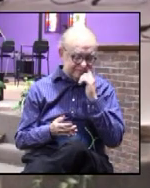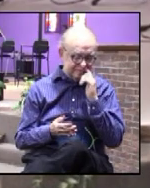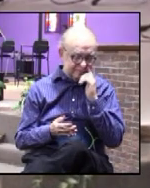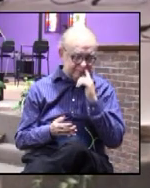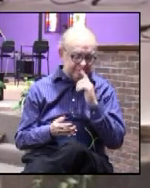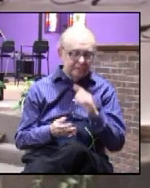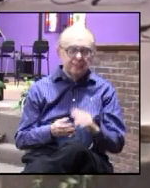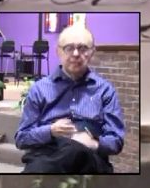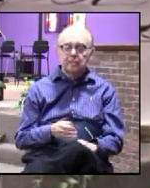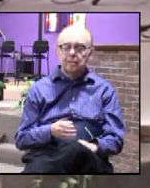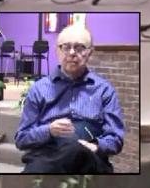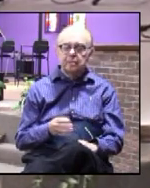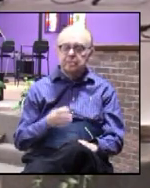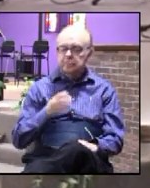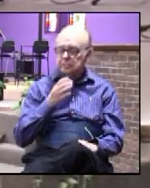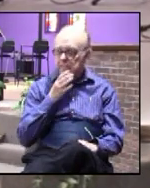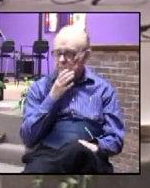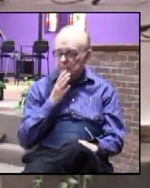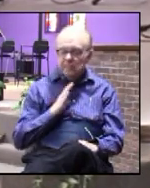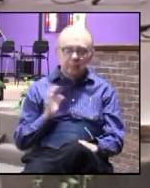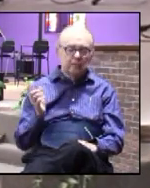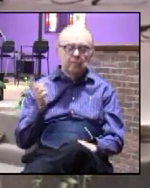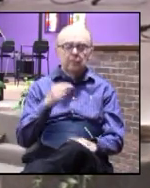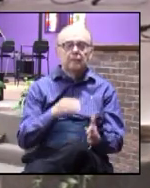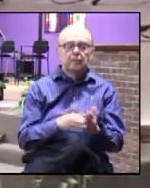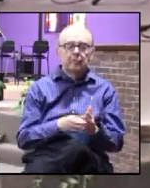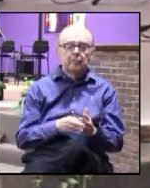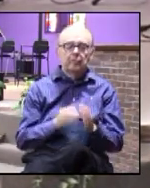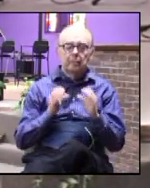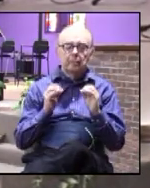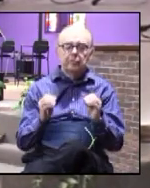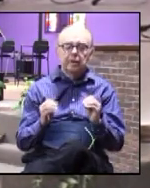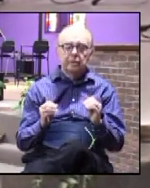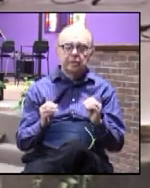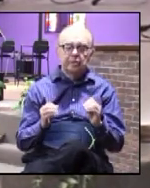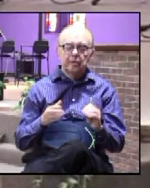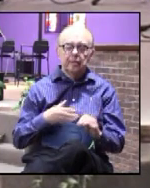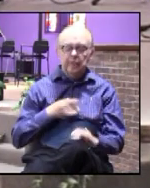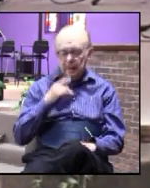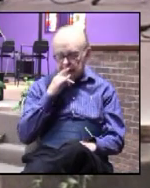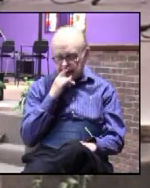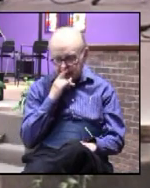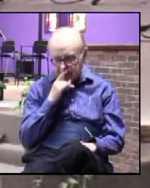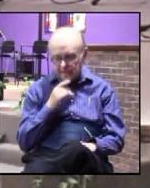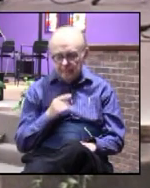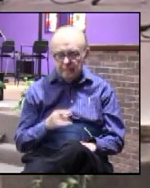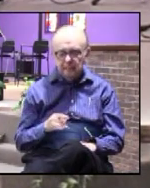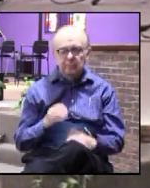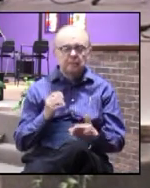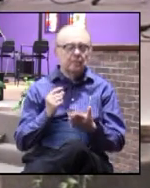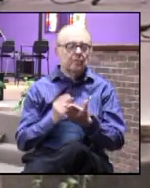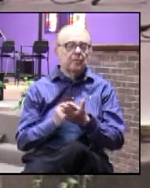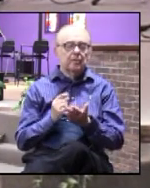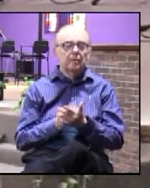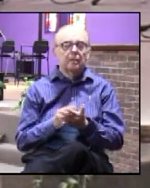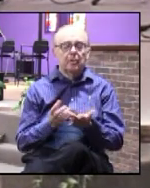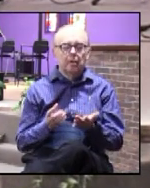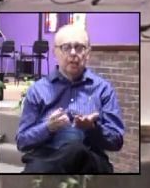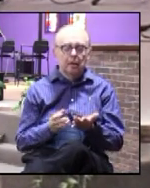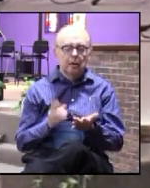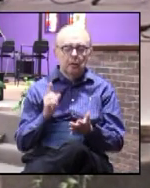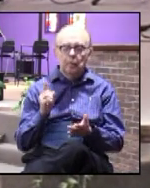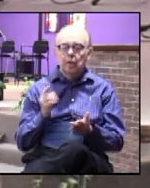she goes back there and she teaches these young kids. Grades